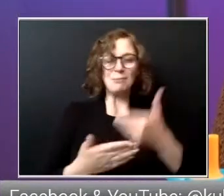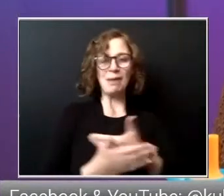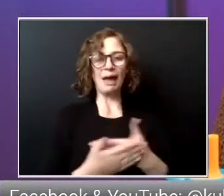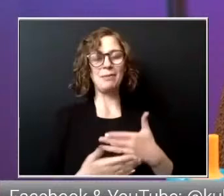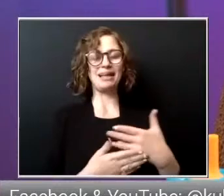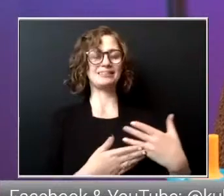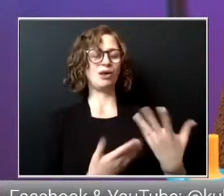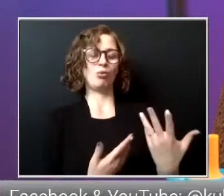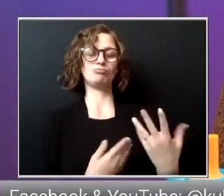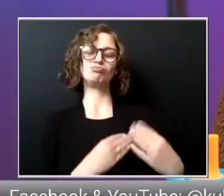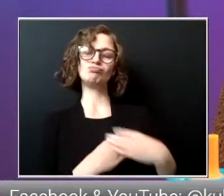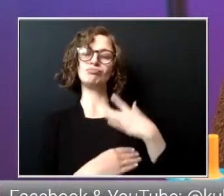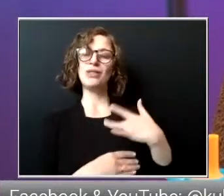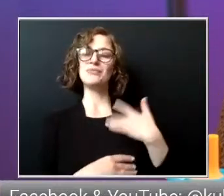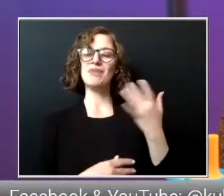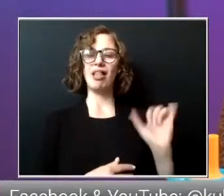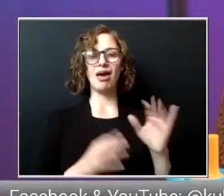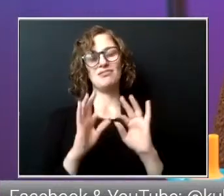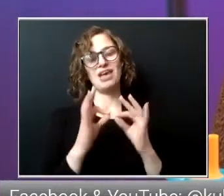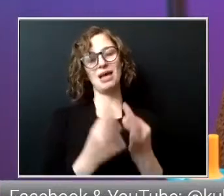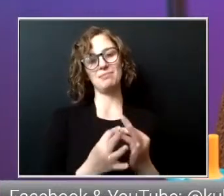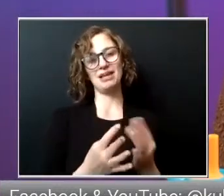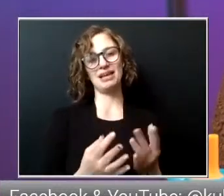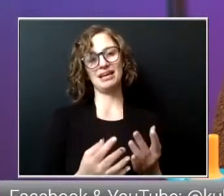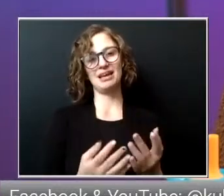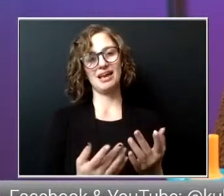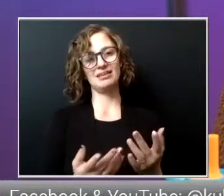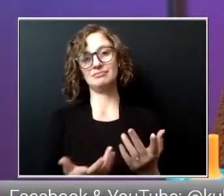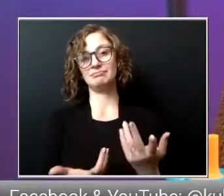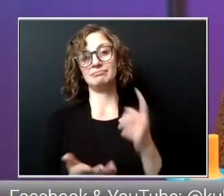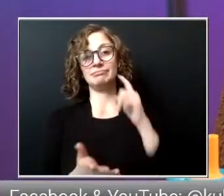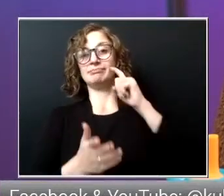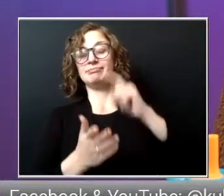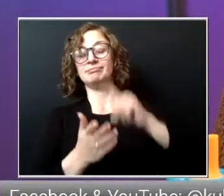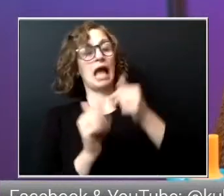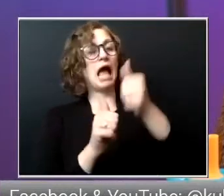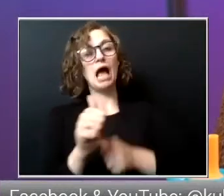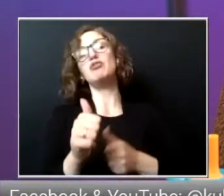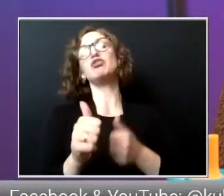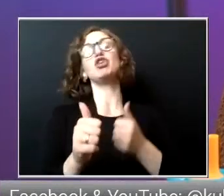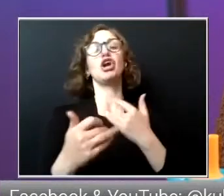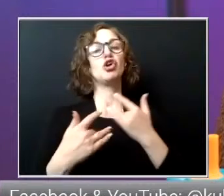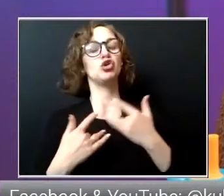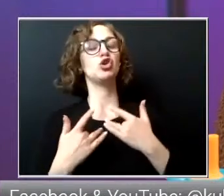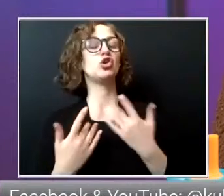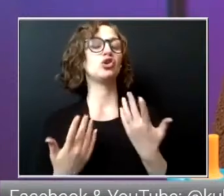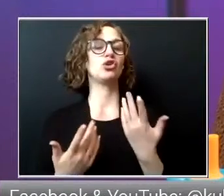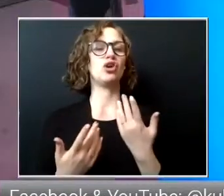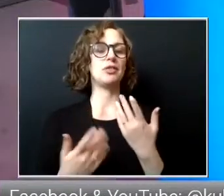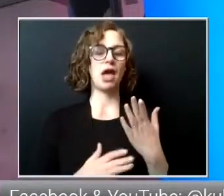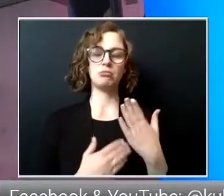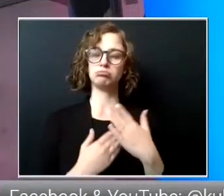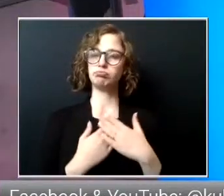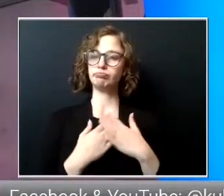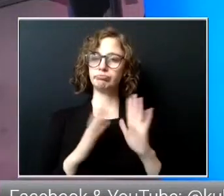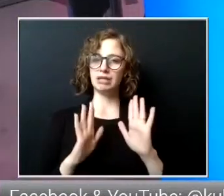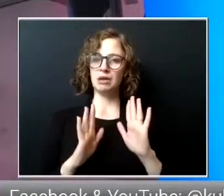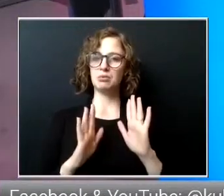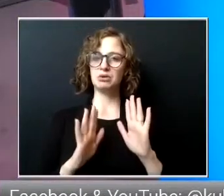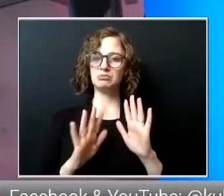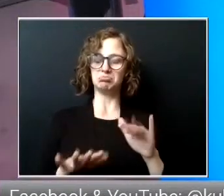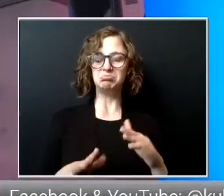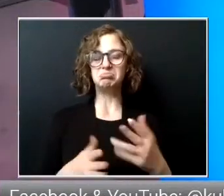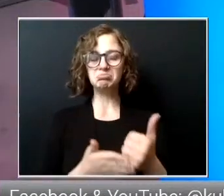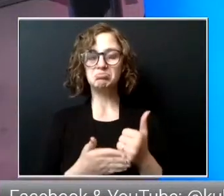and just every concern or worry, they comforted us. And so when we first contacted you to come